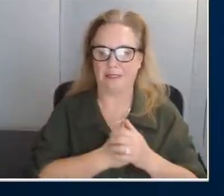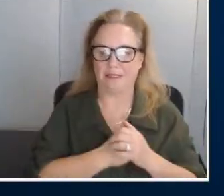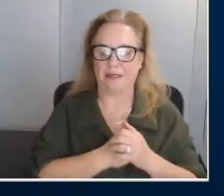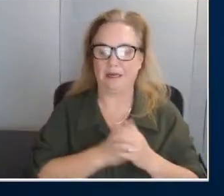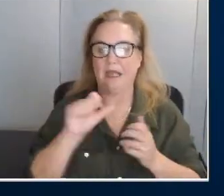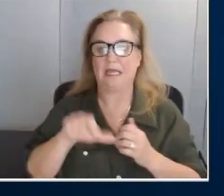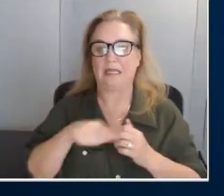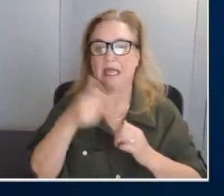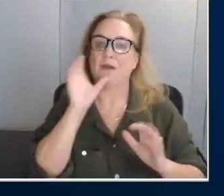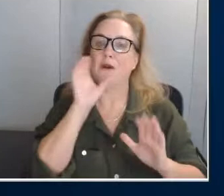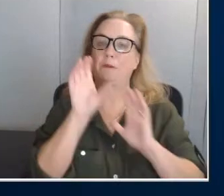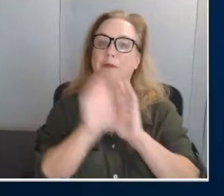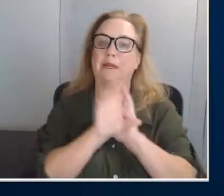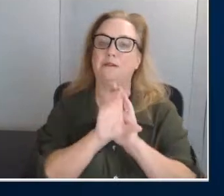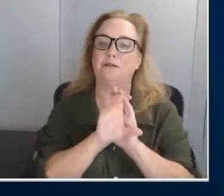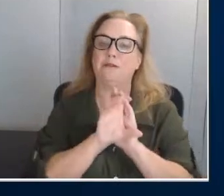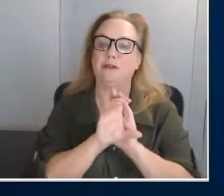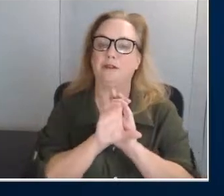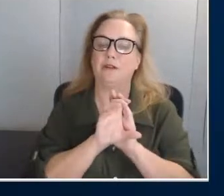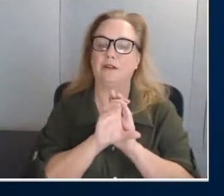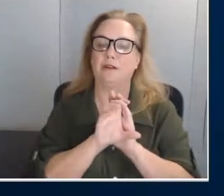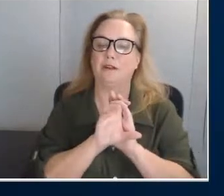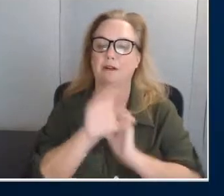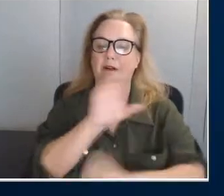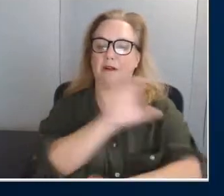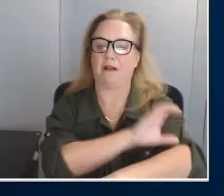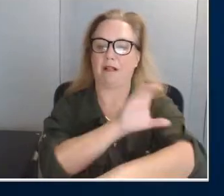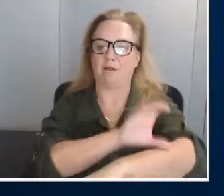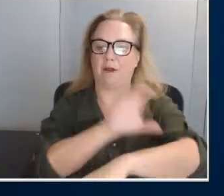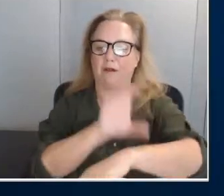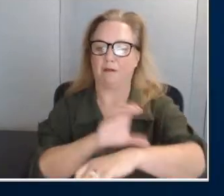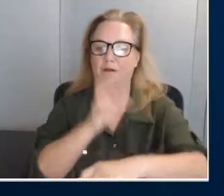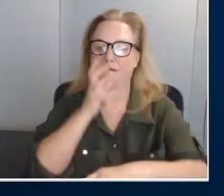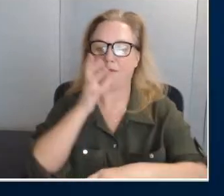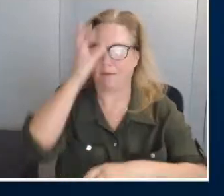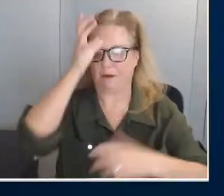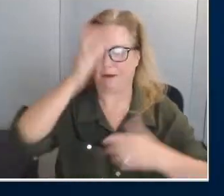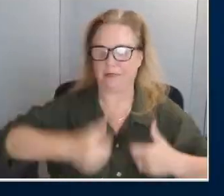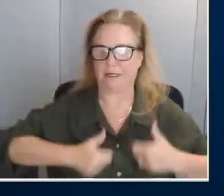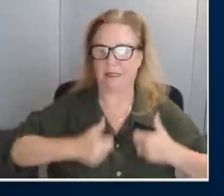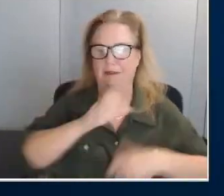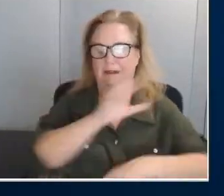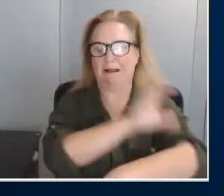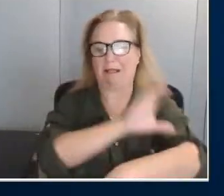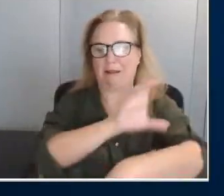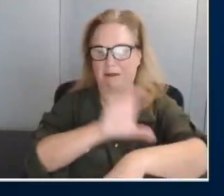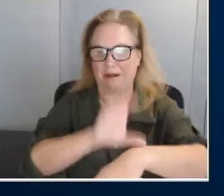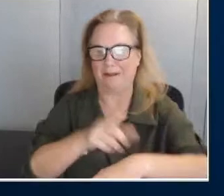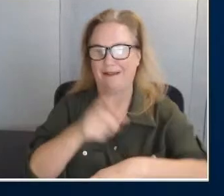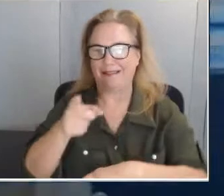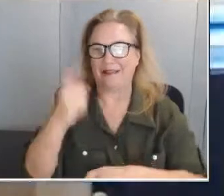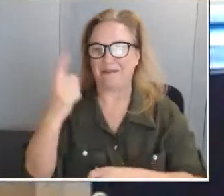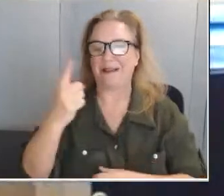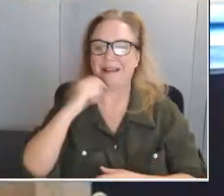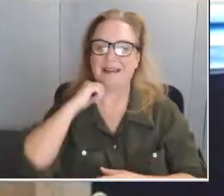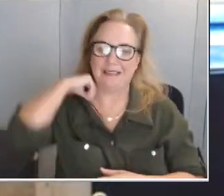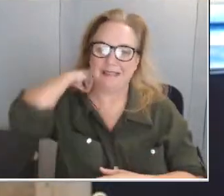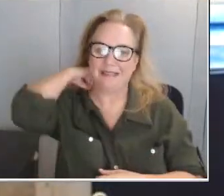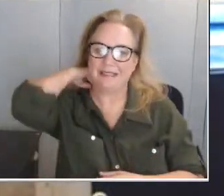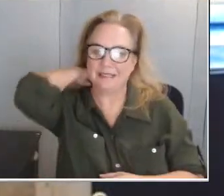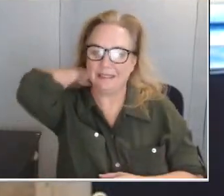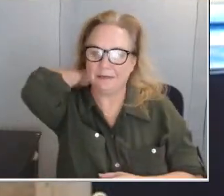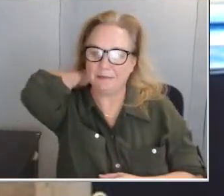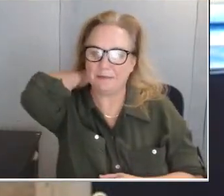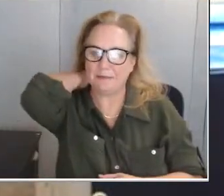The other pictures are, one was in Colorado, whenever my parents lived in Colorado, and then that one right there